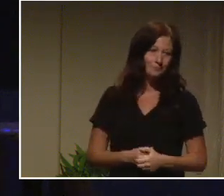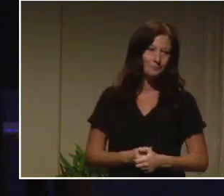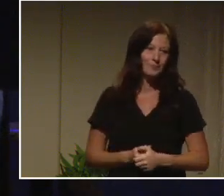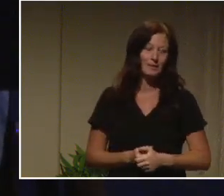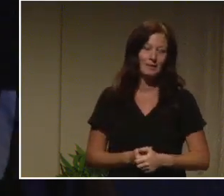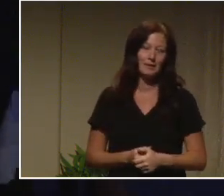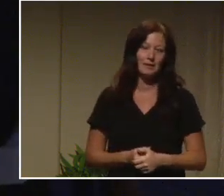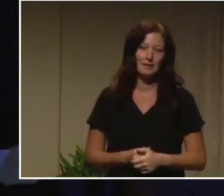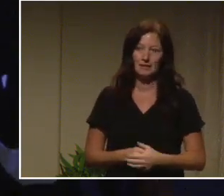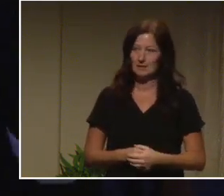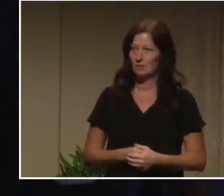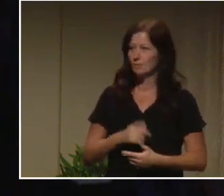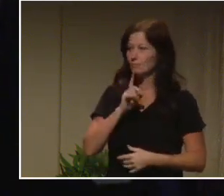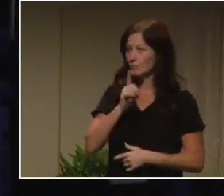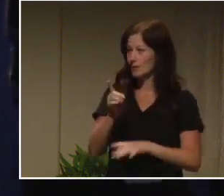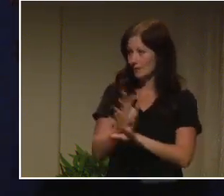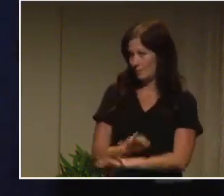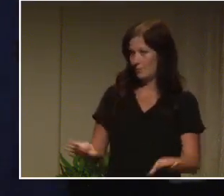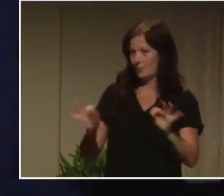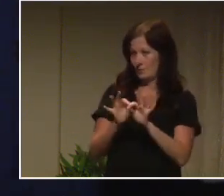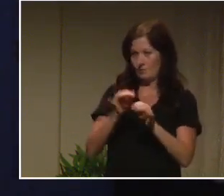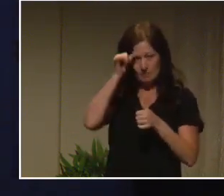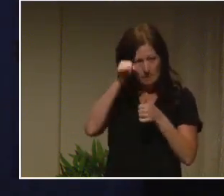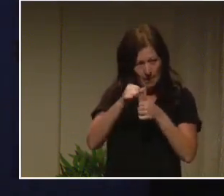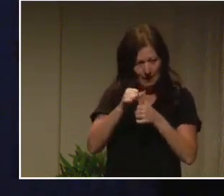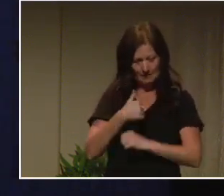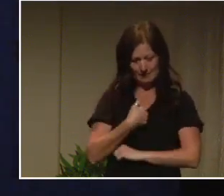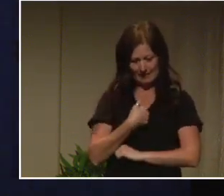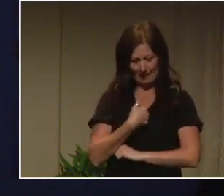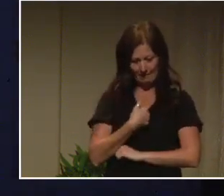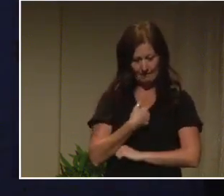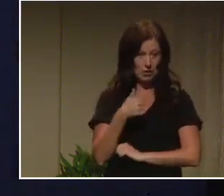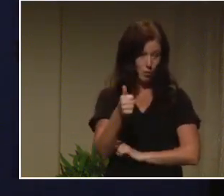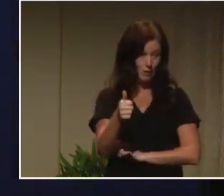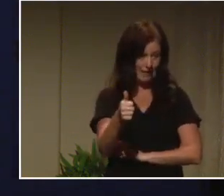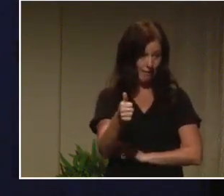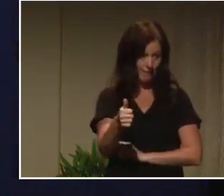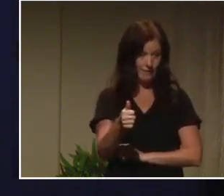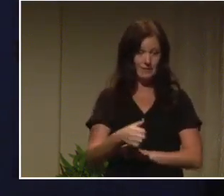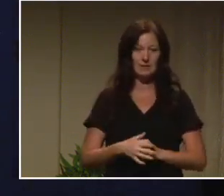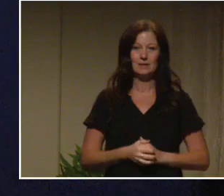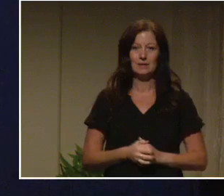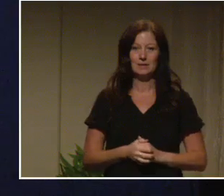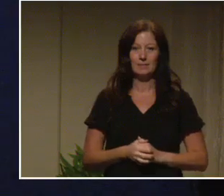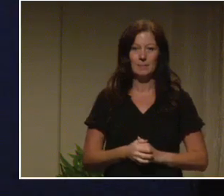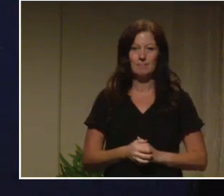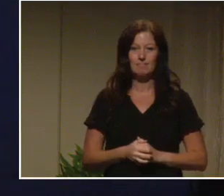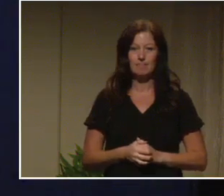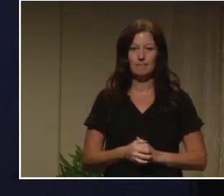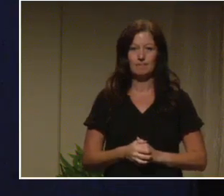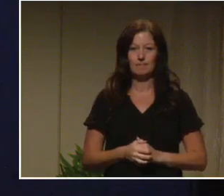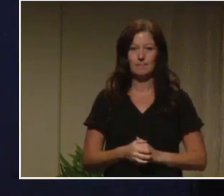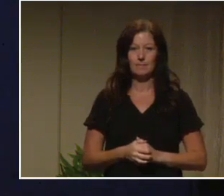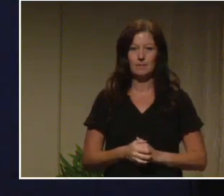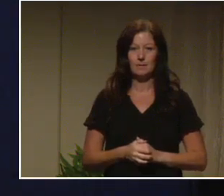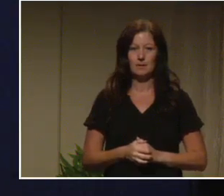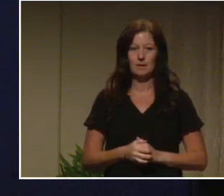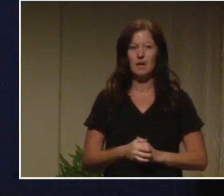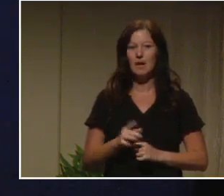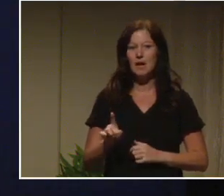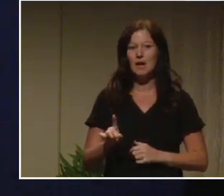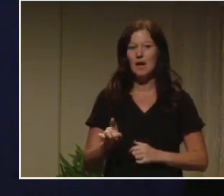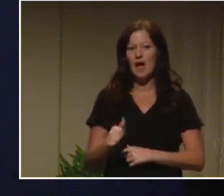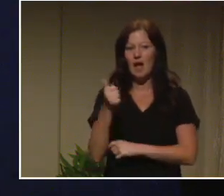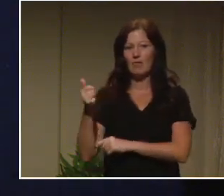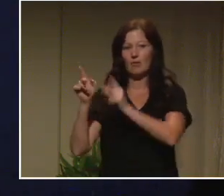it's really important for us to remind ourselves that someone else is seeking something, and that